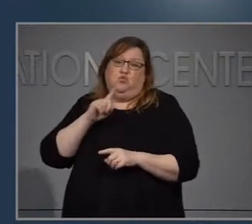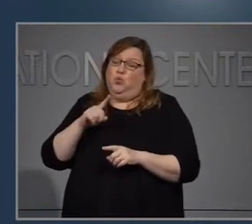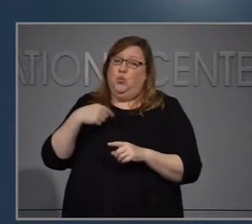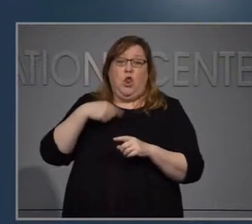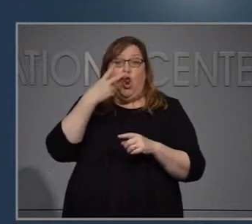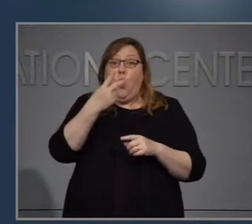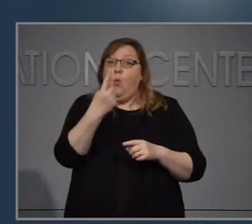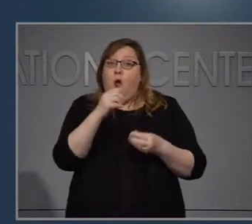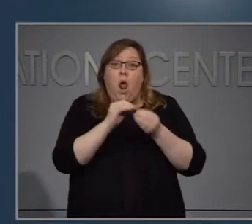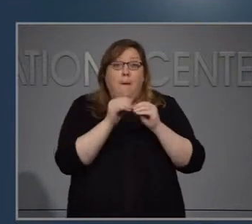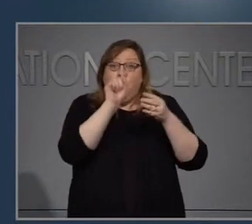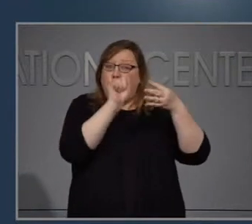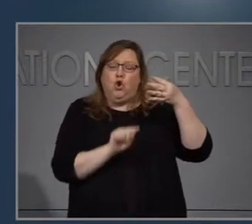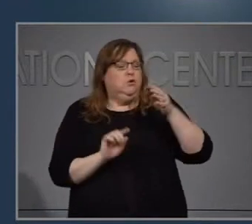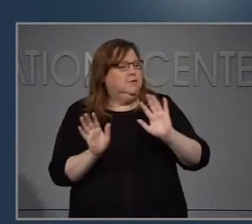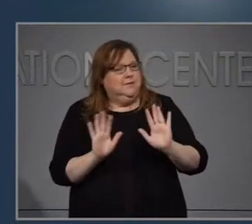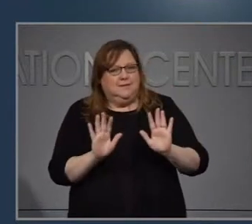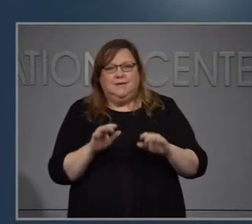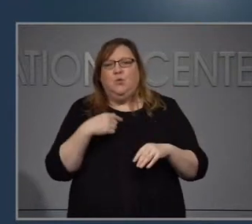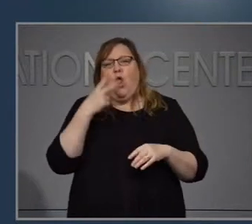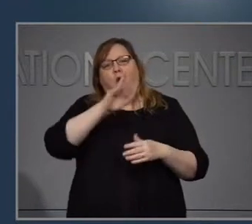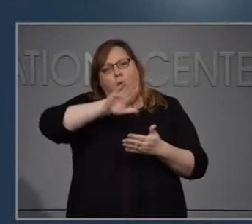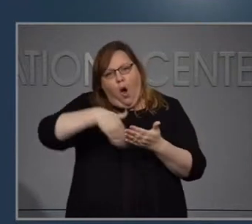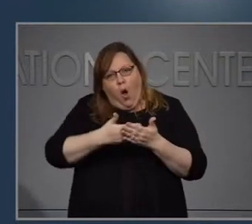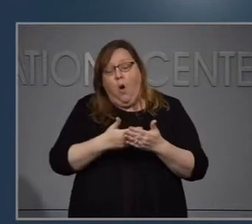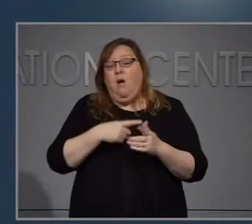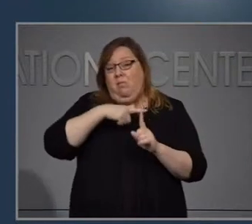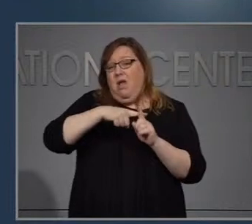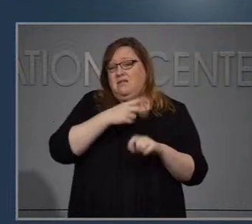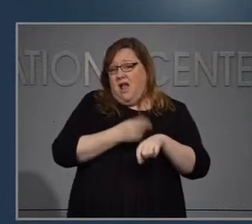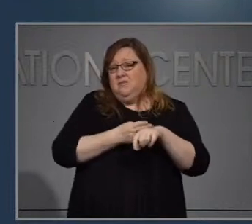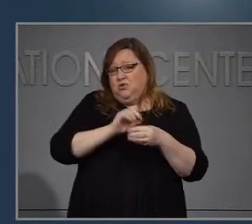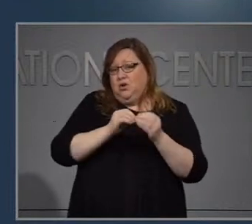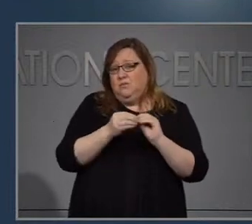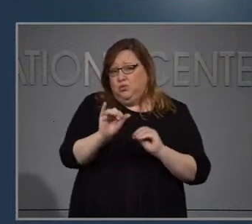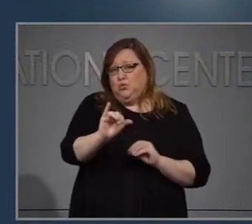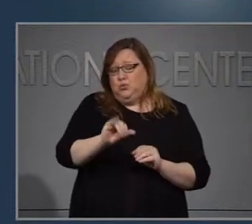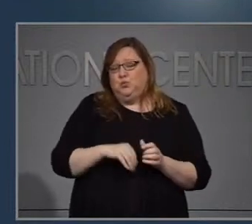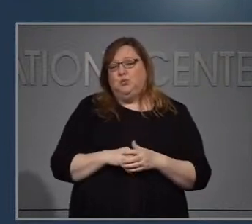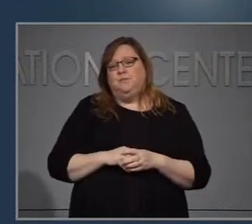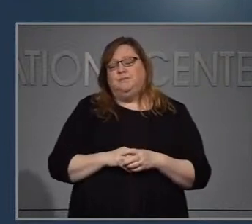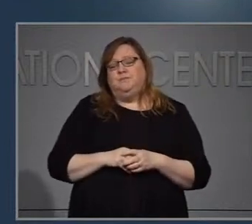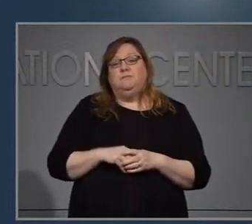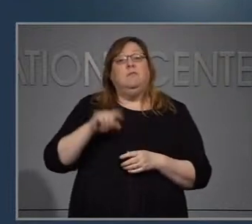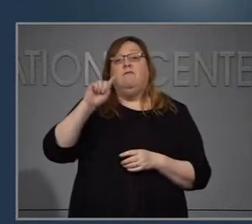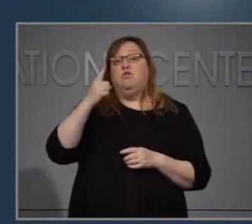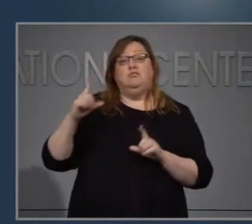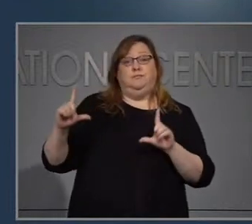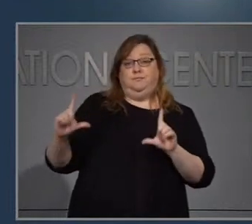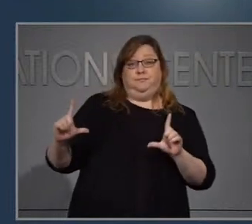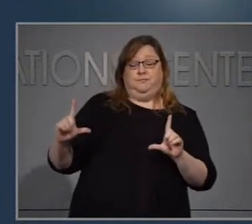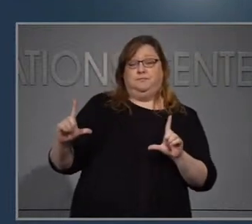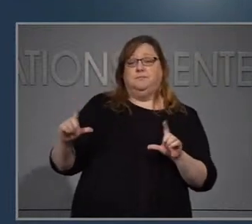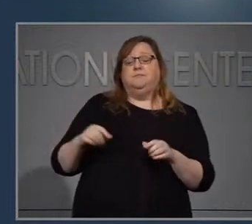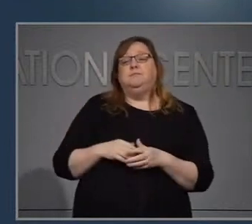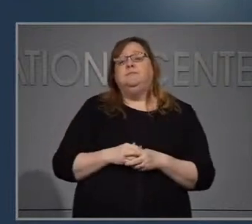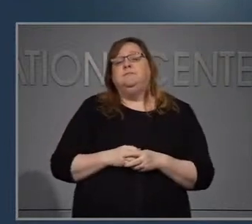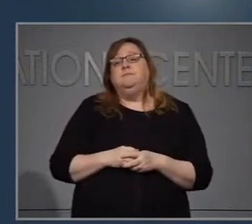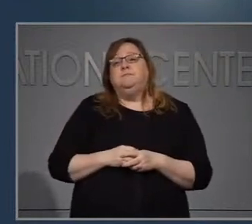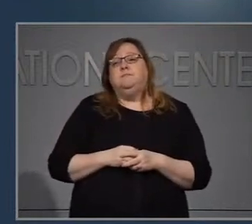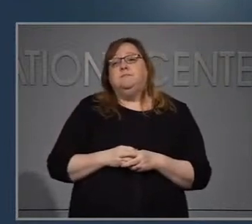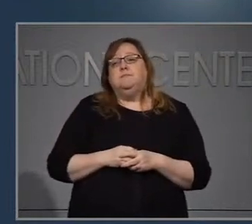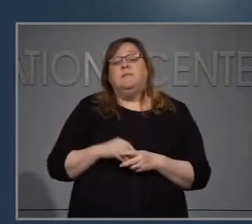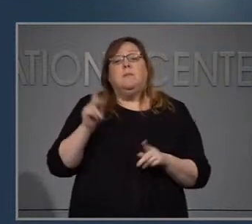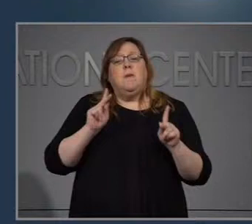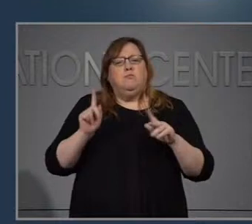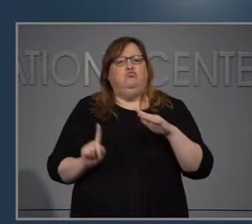Okay, moving on to our first graph. This looks at people who come into the emergency department with COVID-like symptoms.